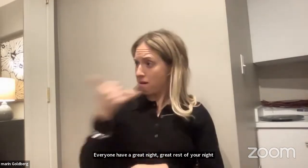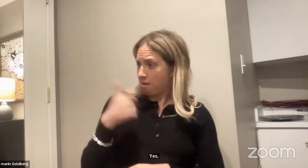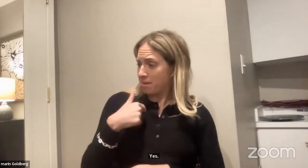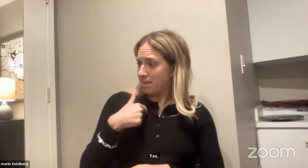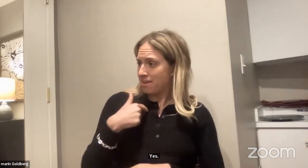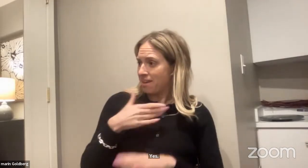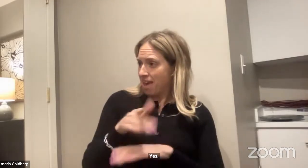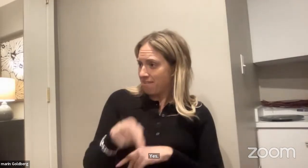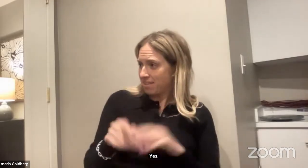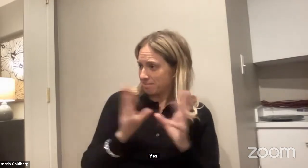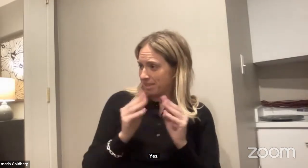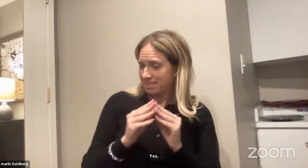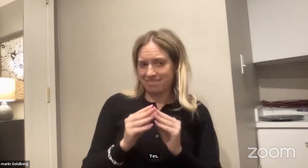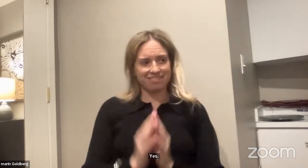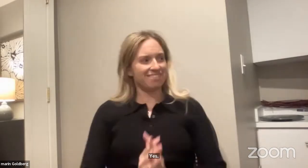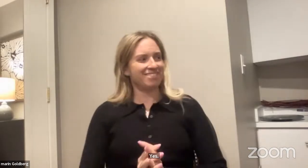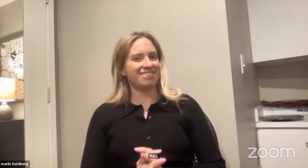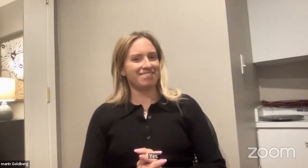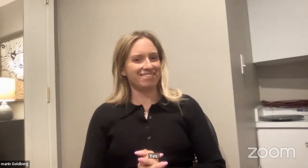right after this.